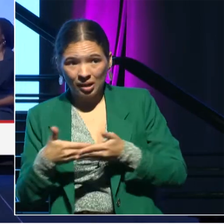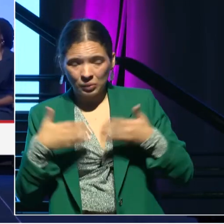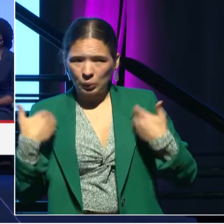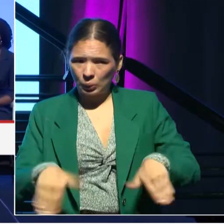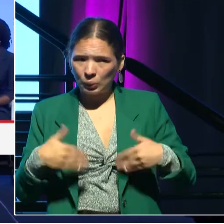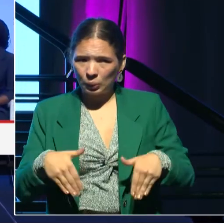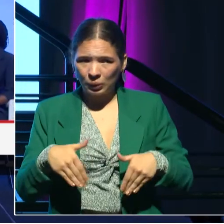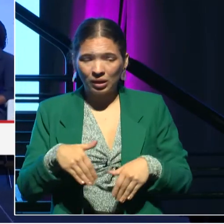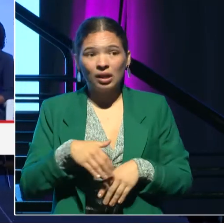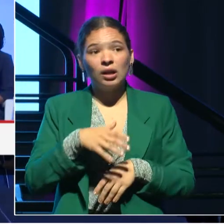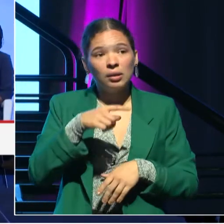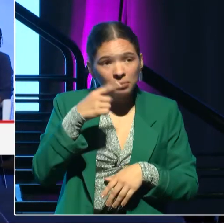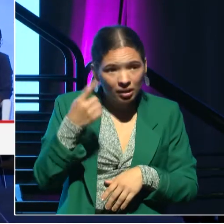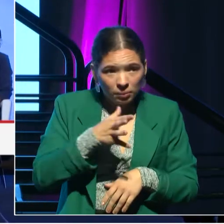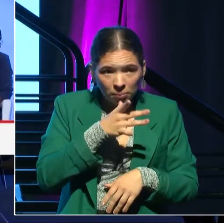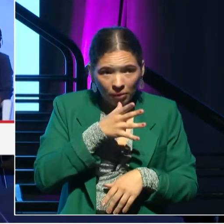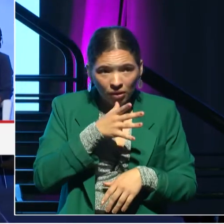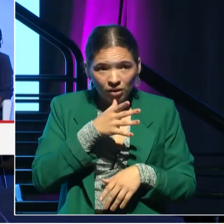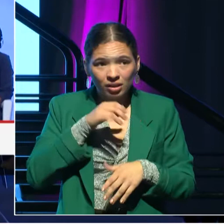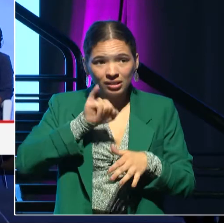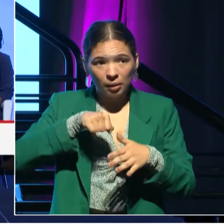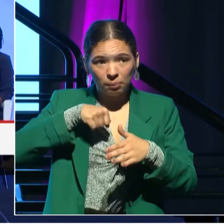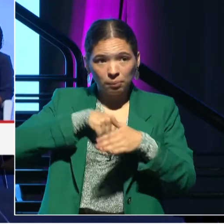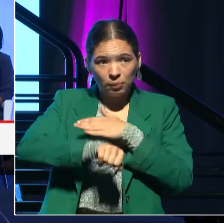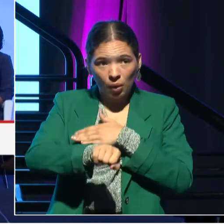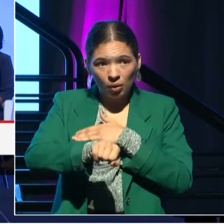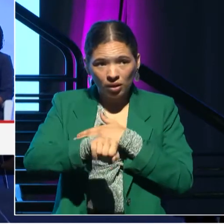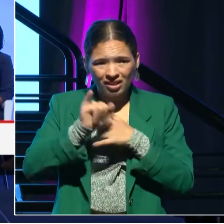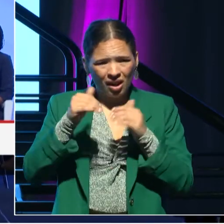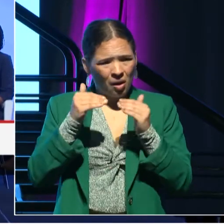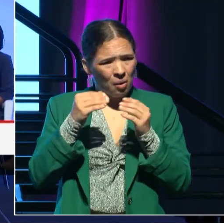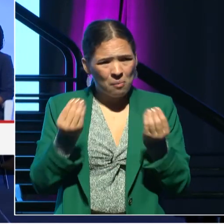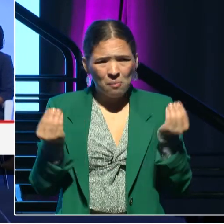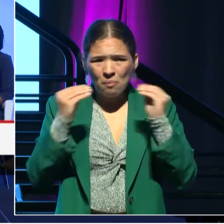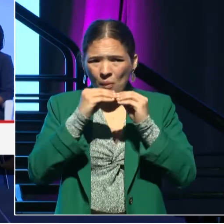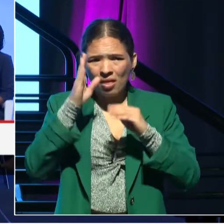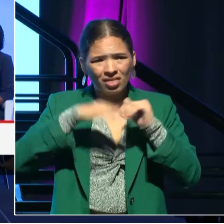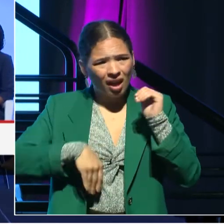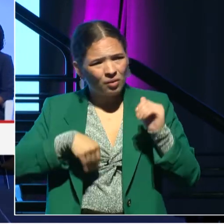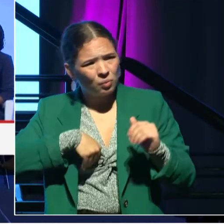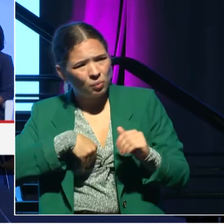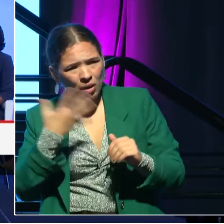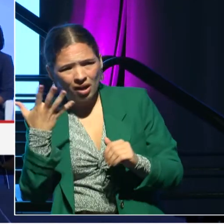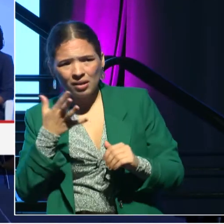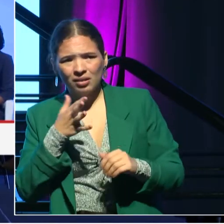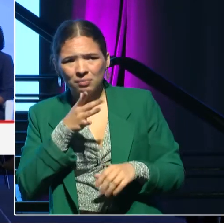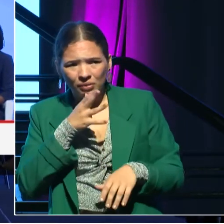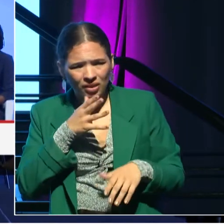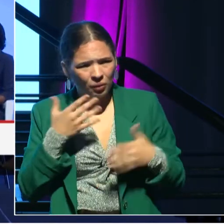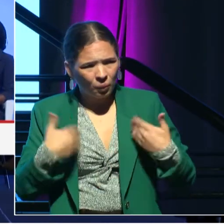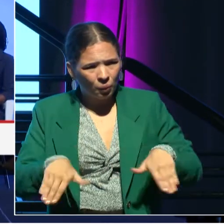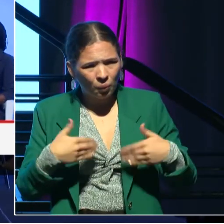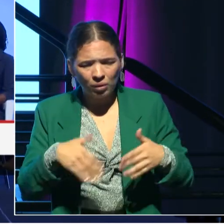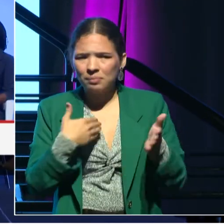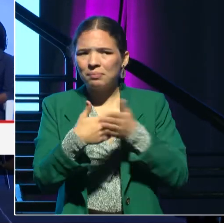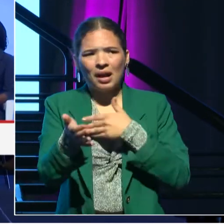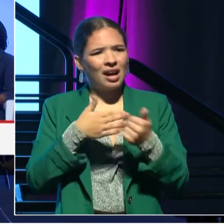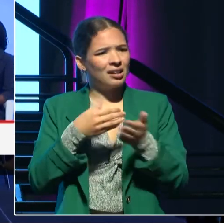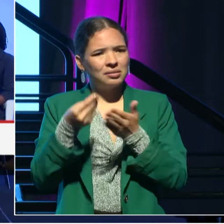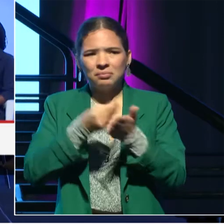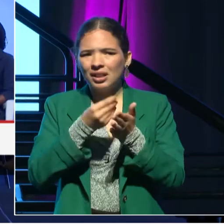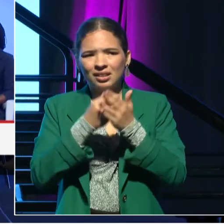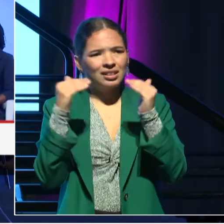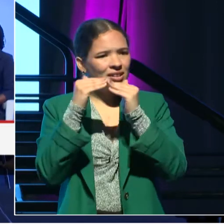and pregnancy-related causes than white women. And everyone needs to know that that is regardless of class, educational